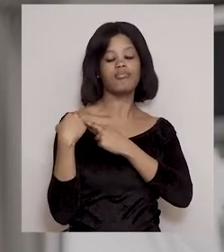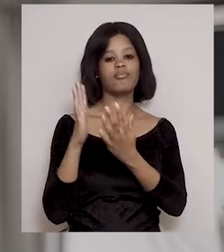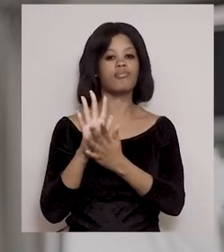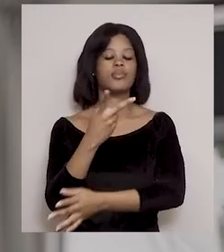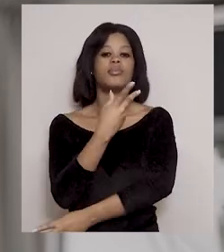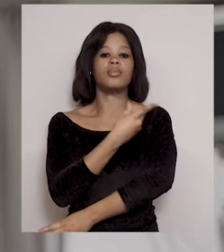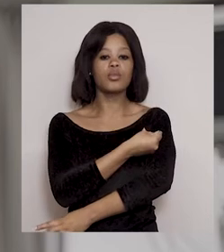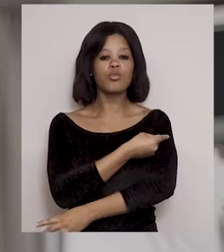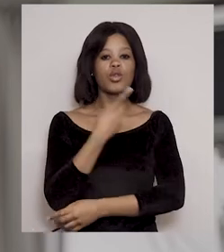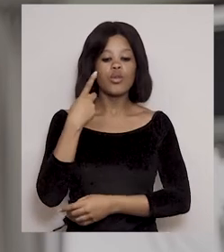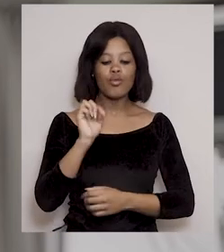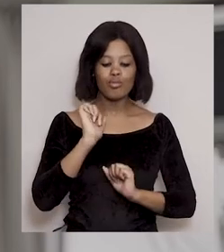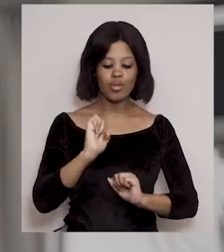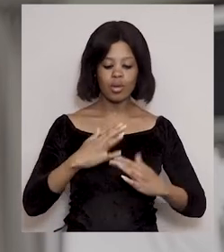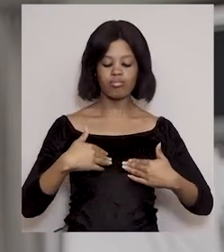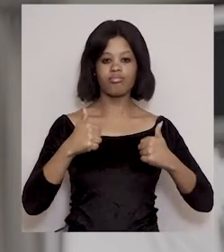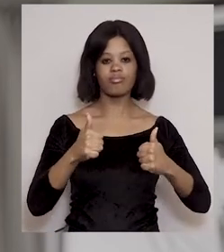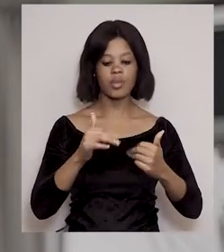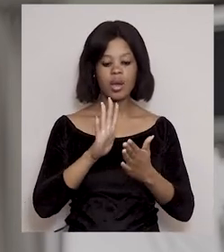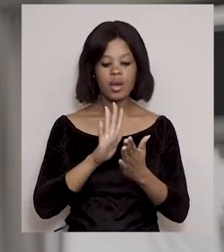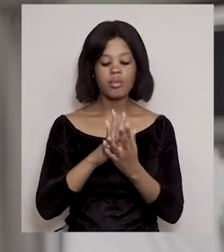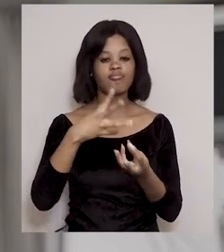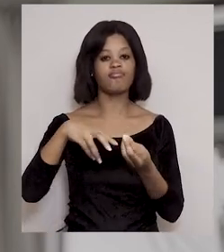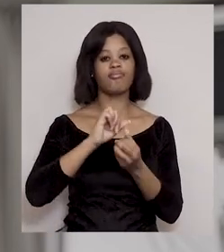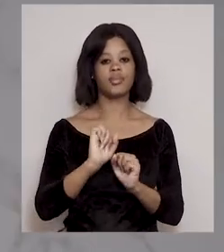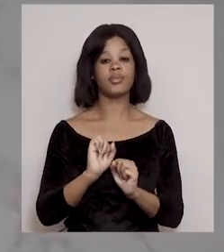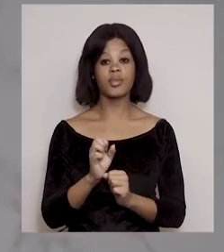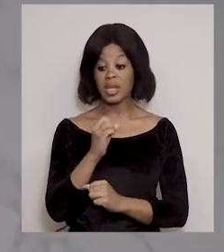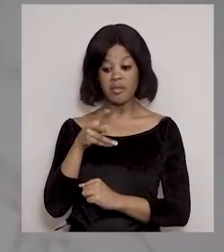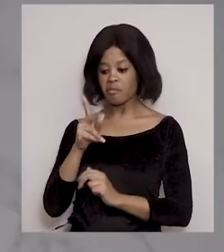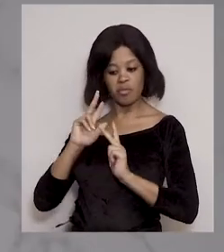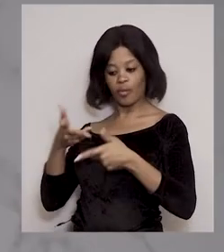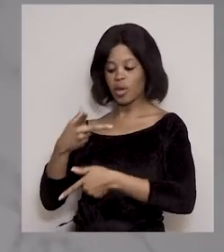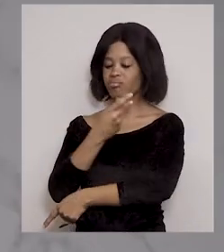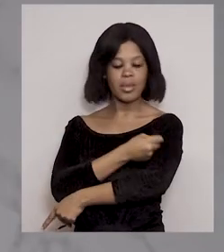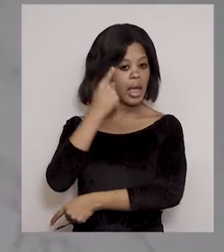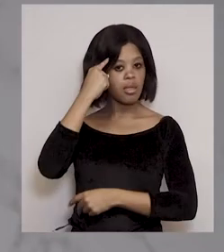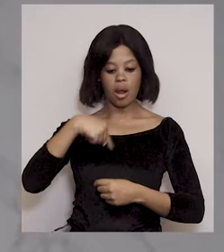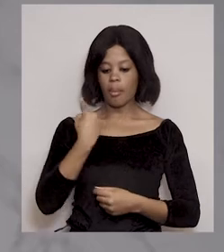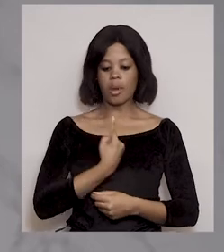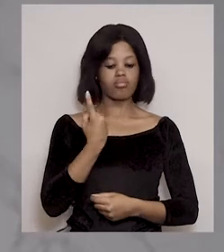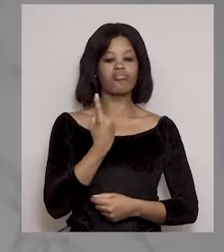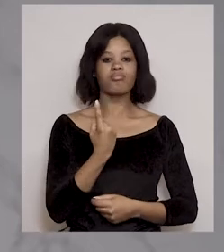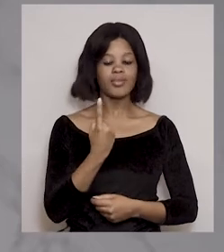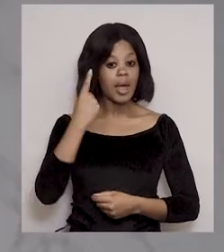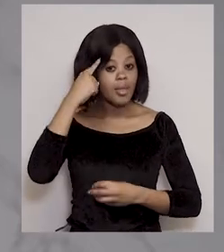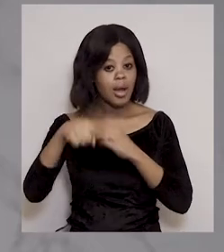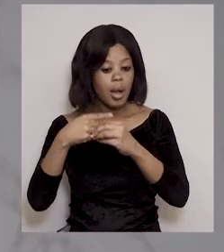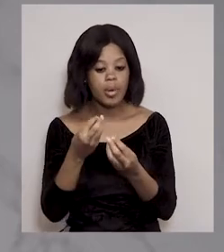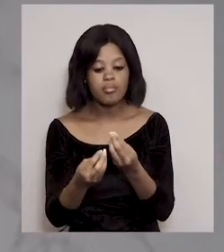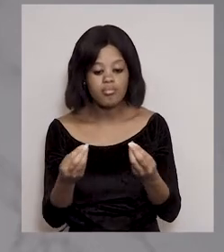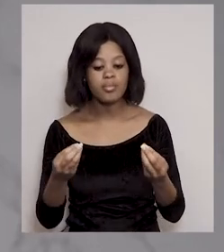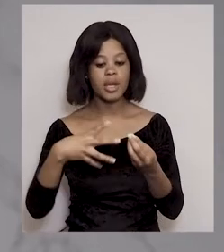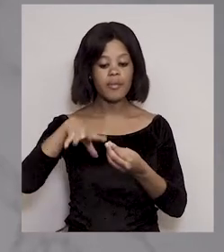thing and vaccinate. It's for your own sake as well as your loved ones. Hi, bo wena se batlo enka. Ska ina hanela o le mo. Na hanela bana